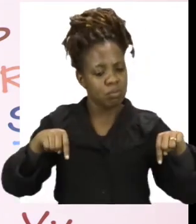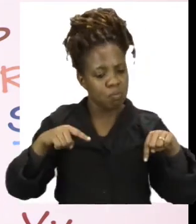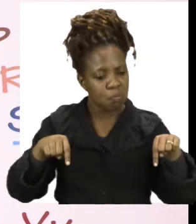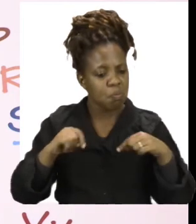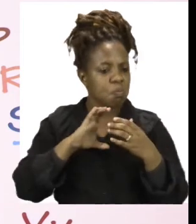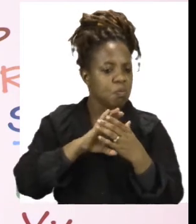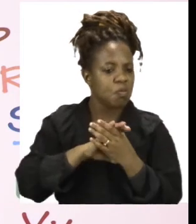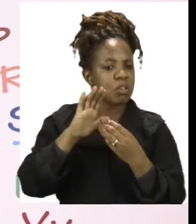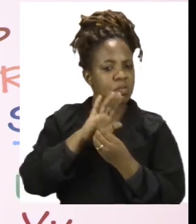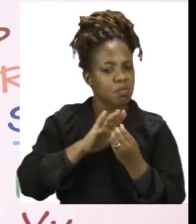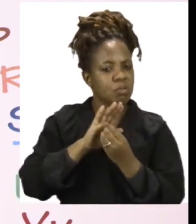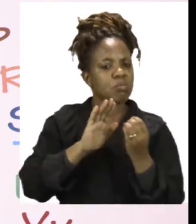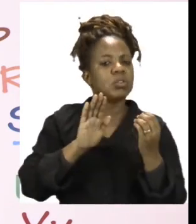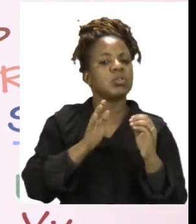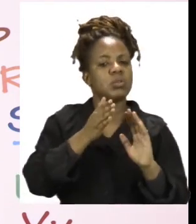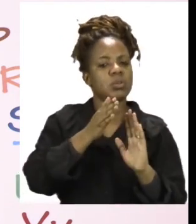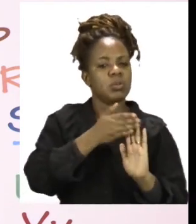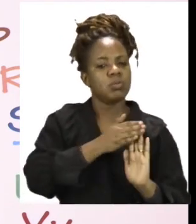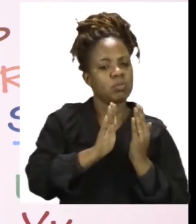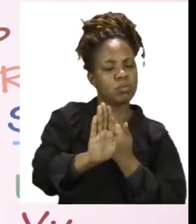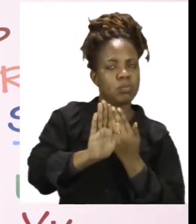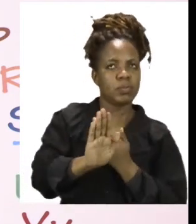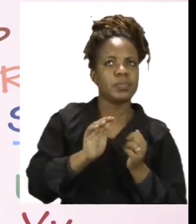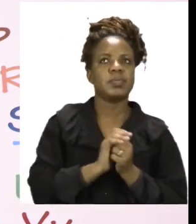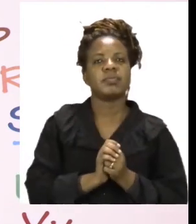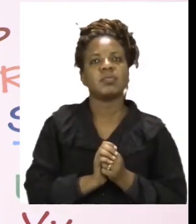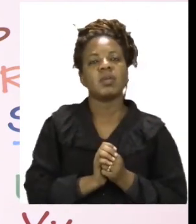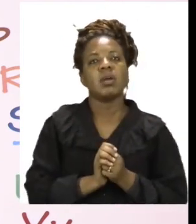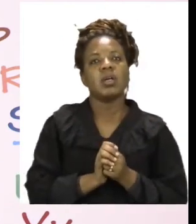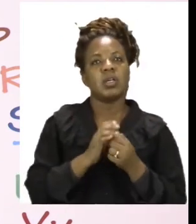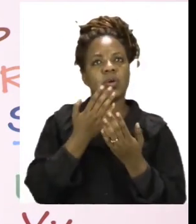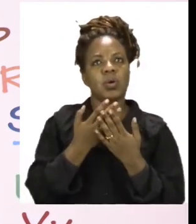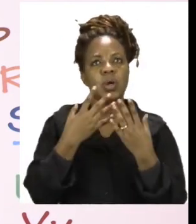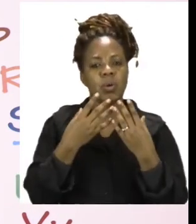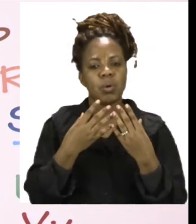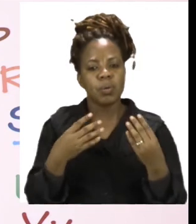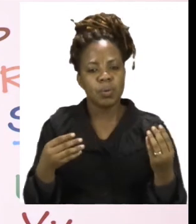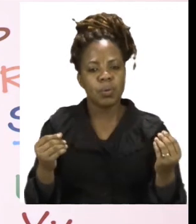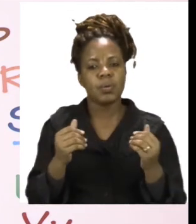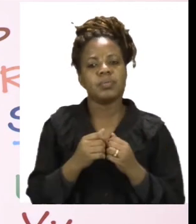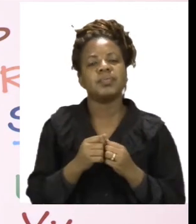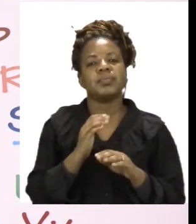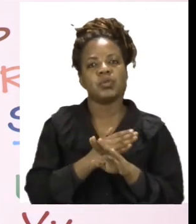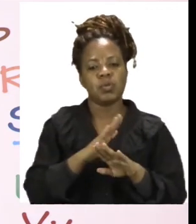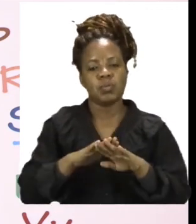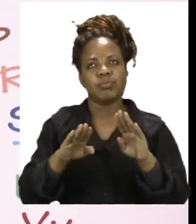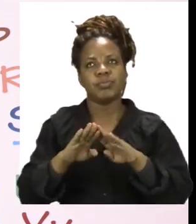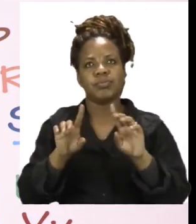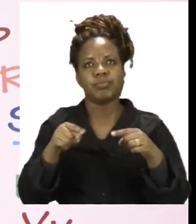regular as possible. Make sure your hands are dry before you touch anything else. I wonder though, I